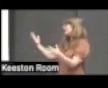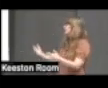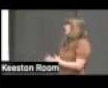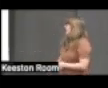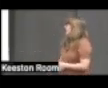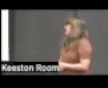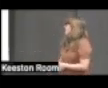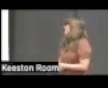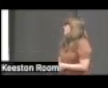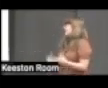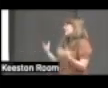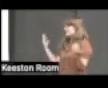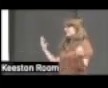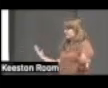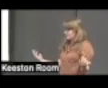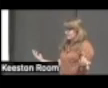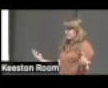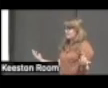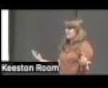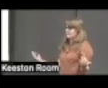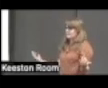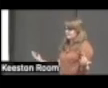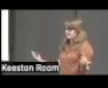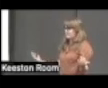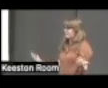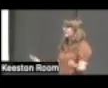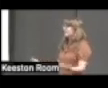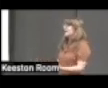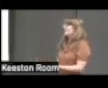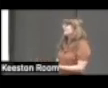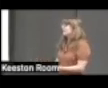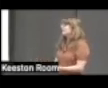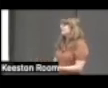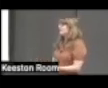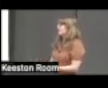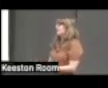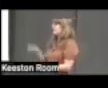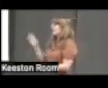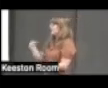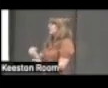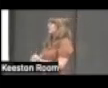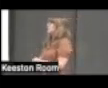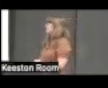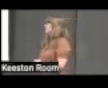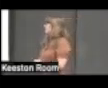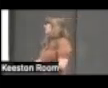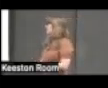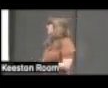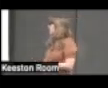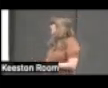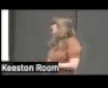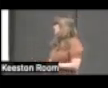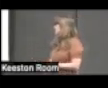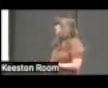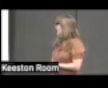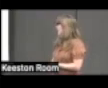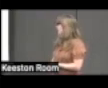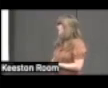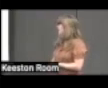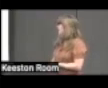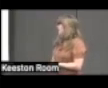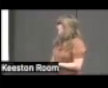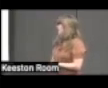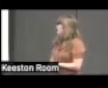breed. The passenger pigeon is a perfect example of that as well. Most of us thought the passenger pigeon went extinct a while